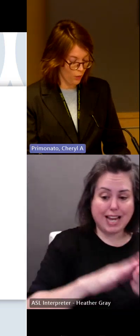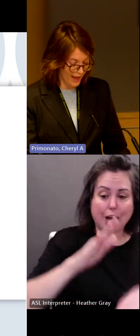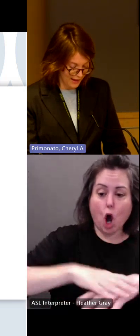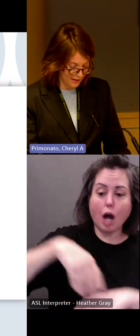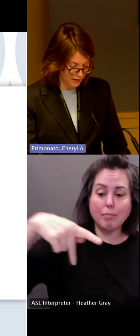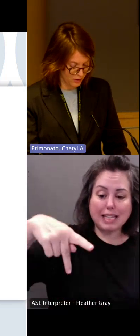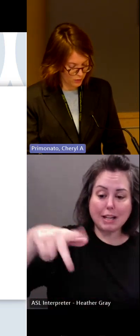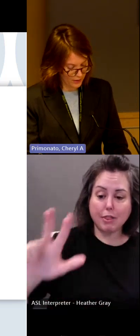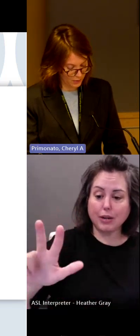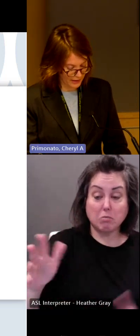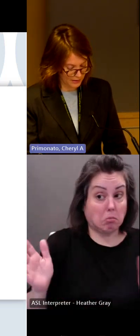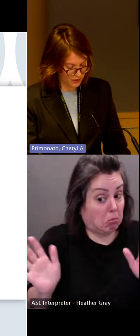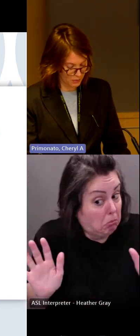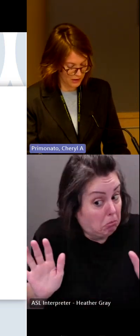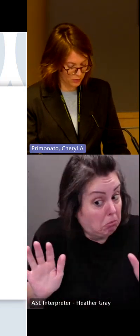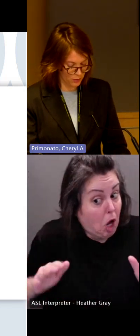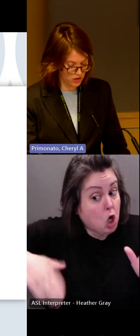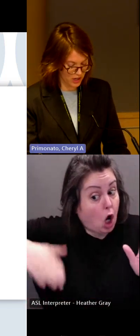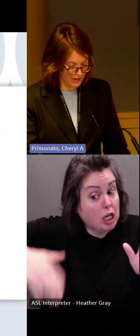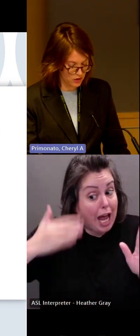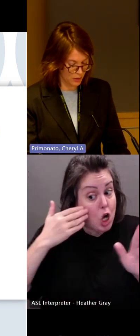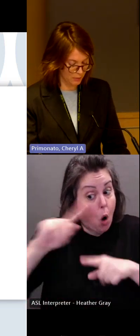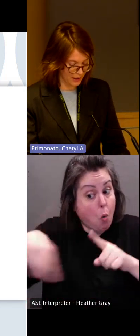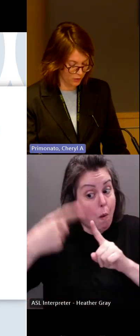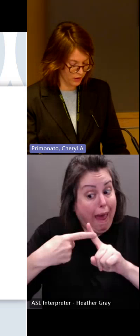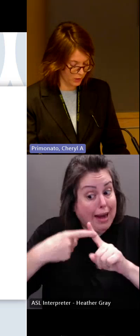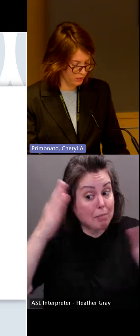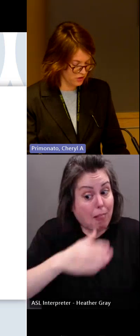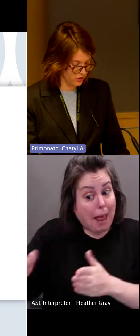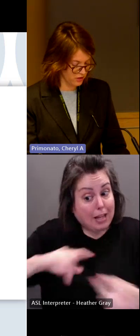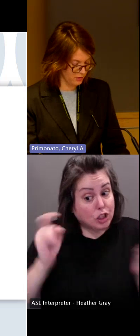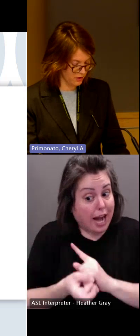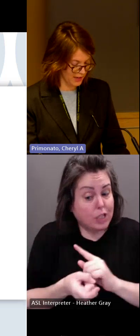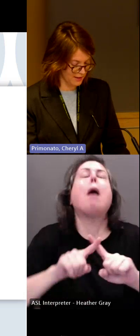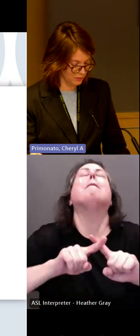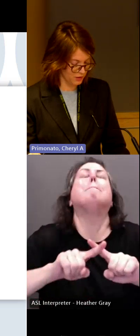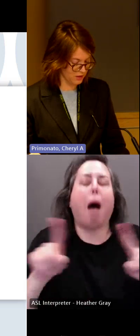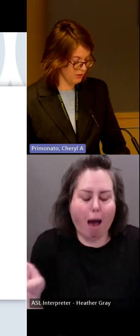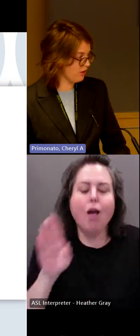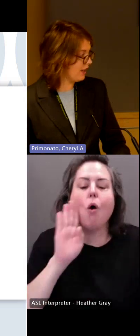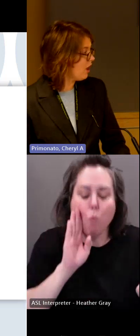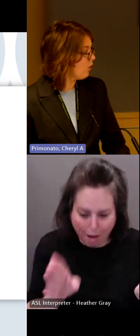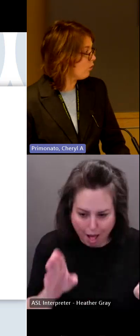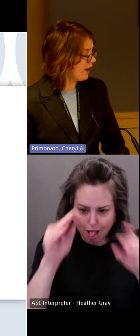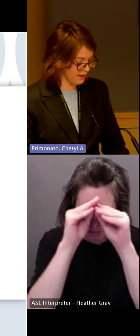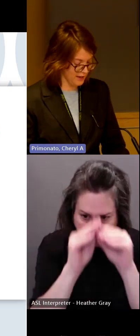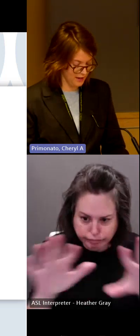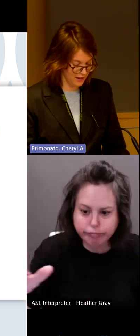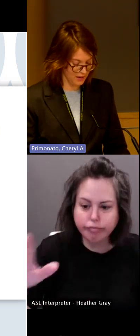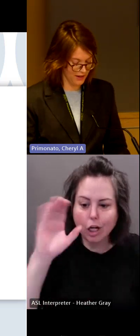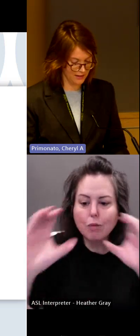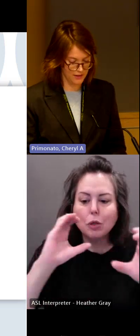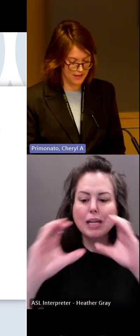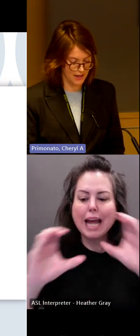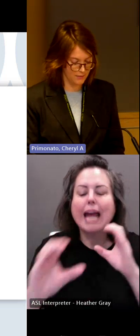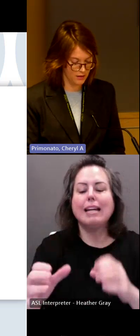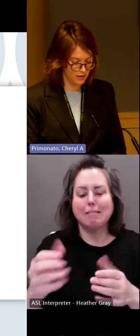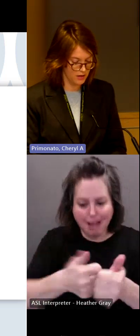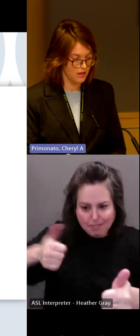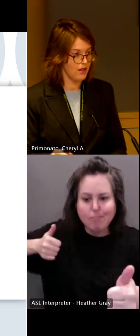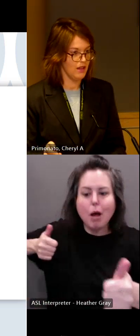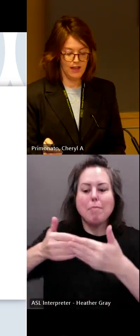finalized when the routing plans for the P3 will change, but we will be sure to communicate this with the community well in advance of